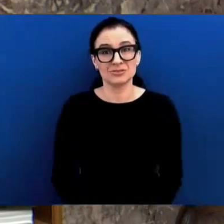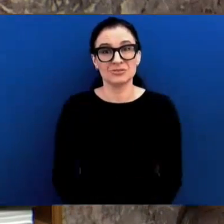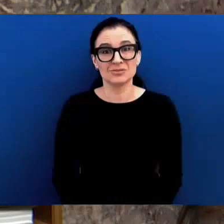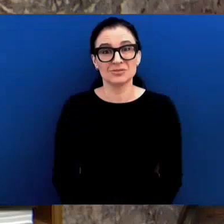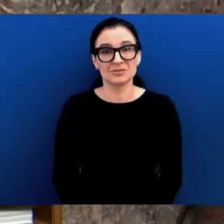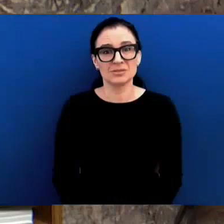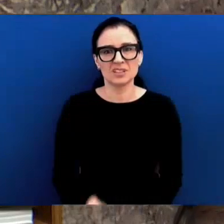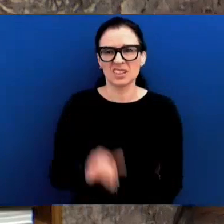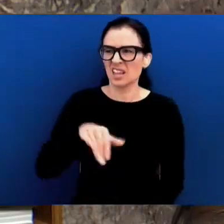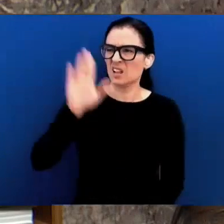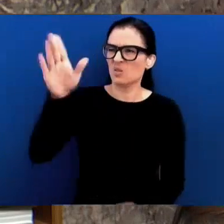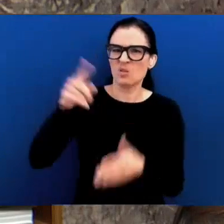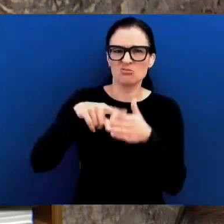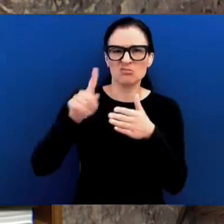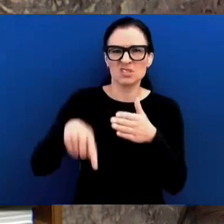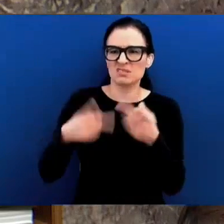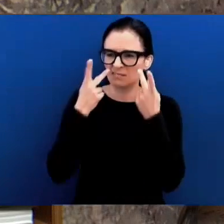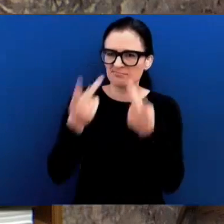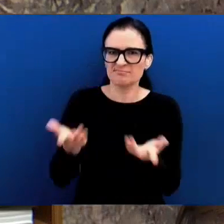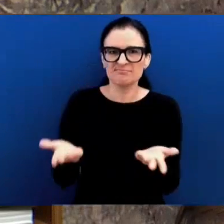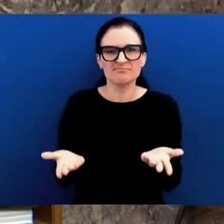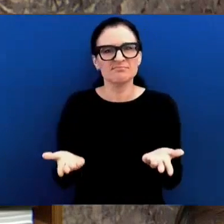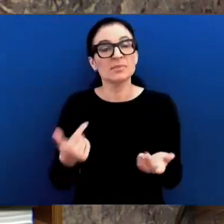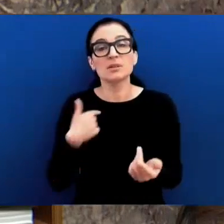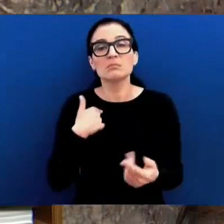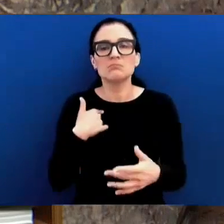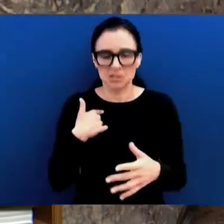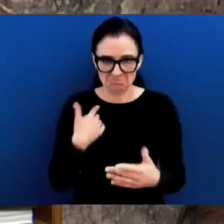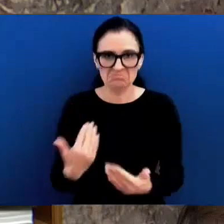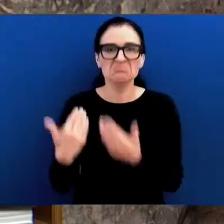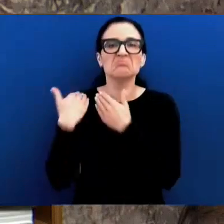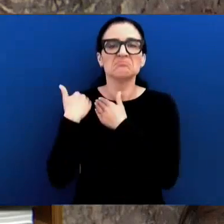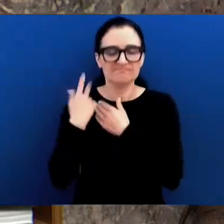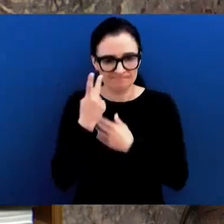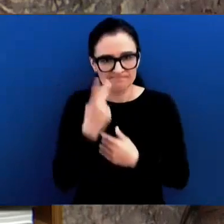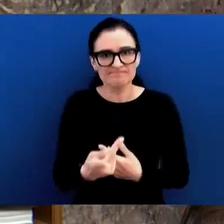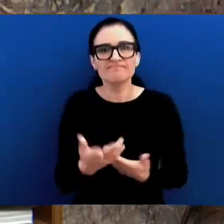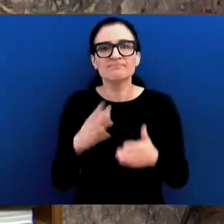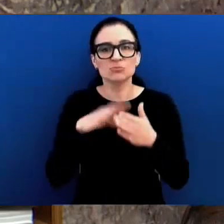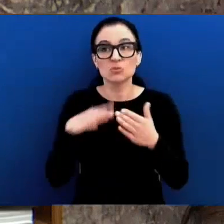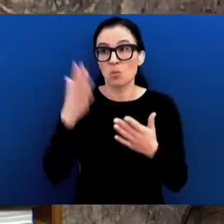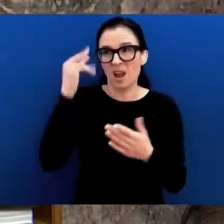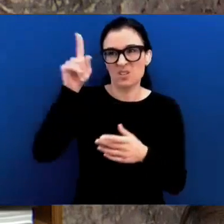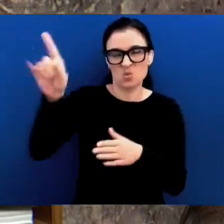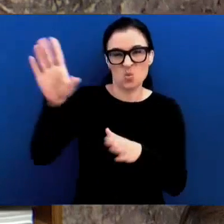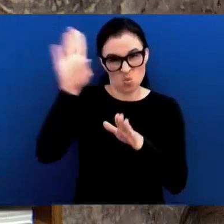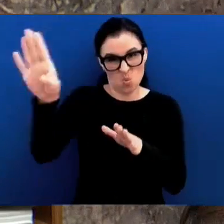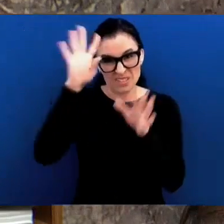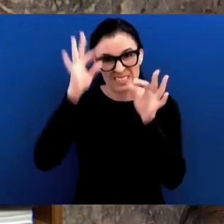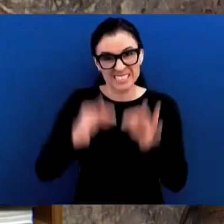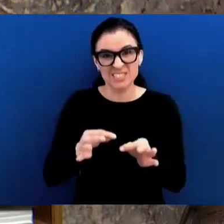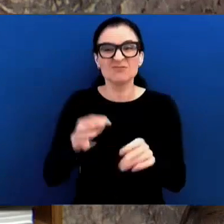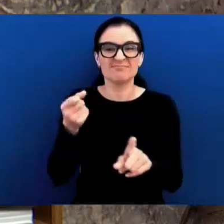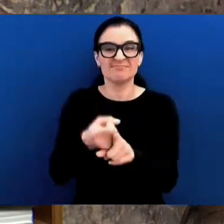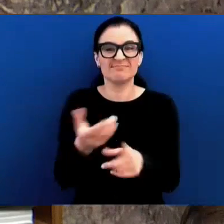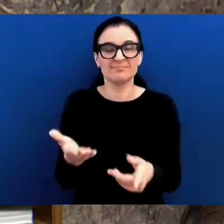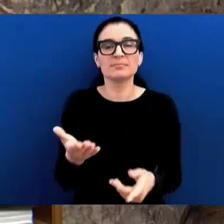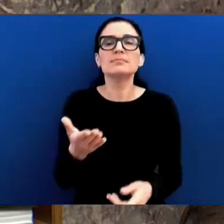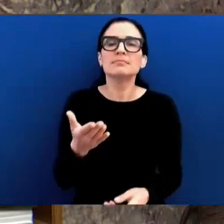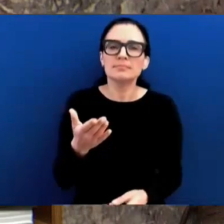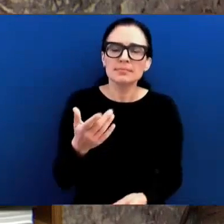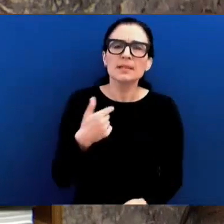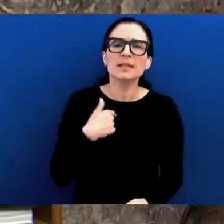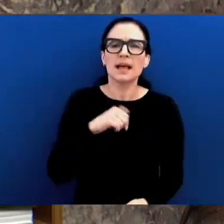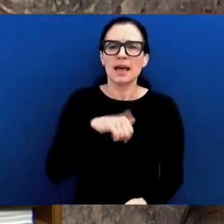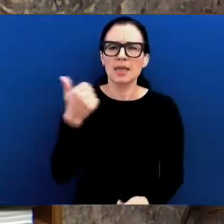make. But the other result, Mr. Speaker, I touched on earlier, which is really sad, and that is that we have seen the lineups at food banks